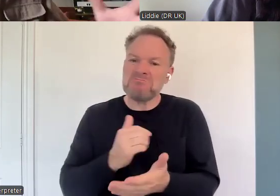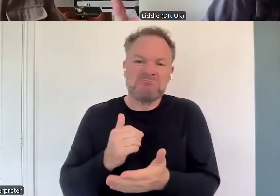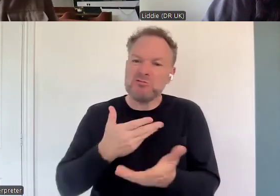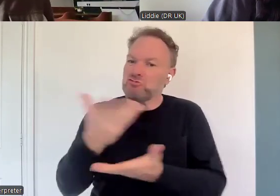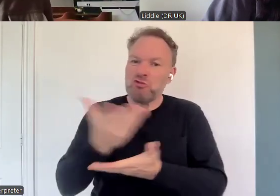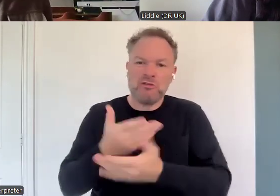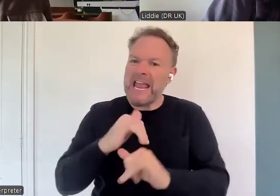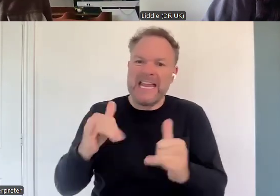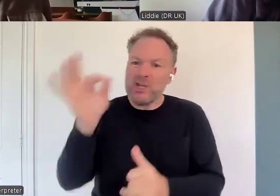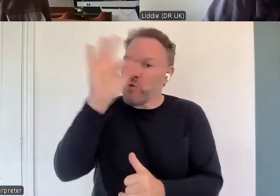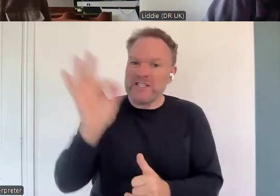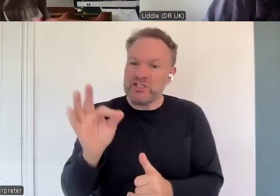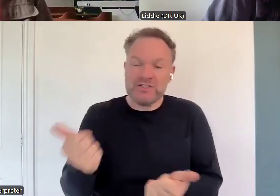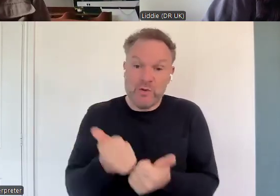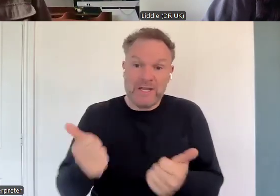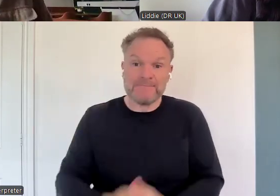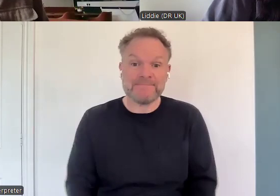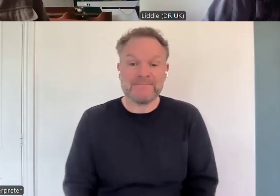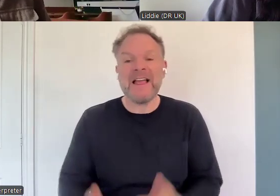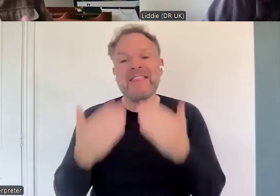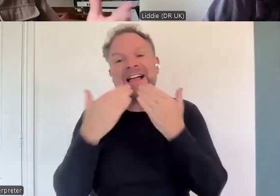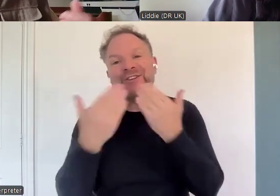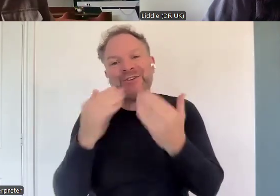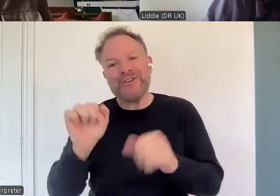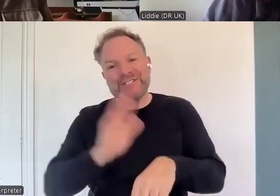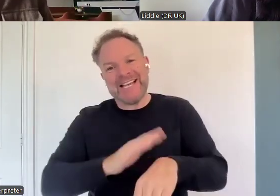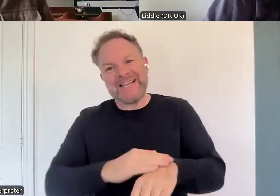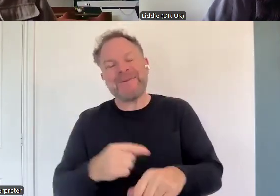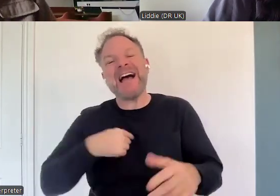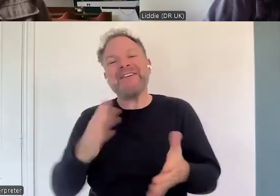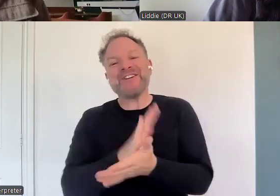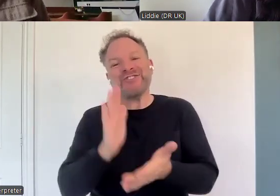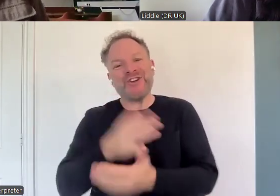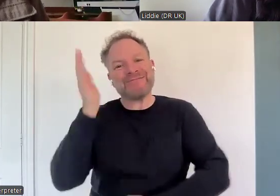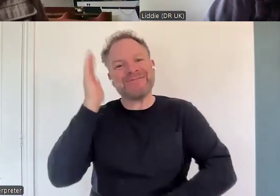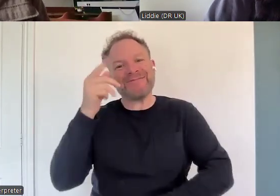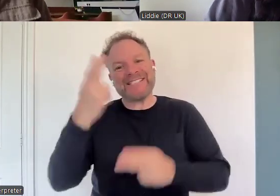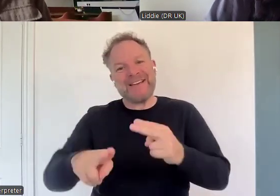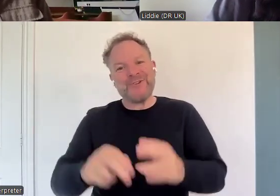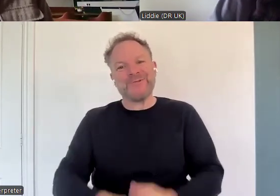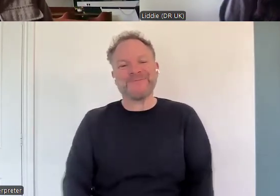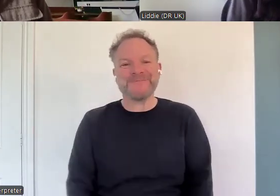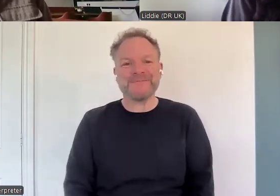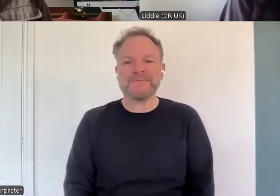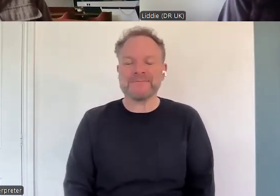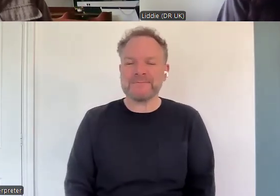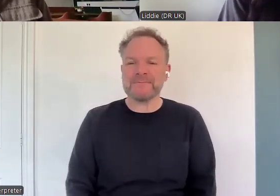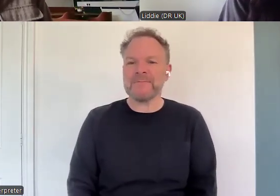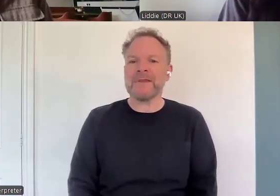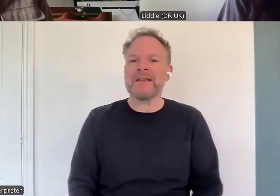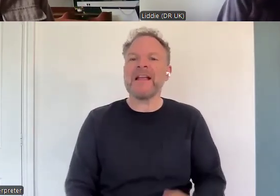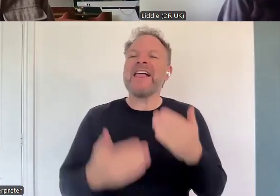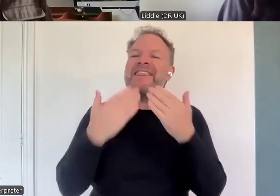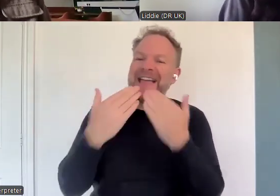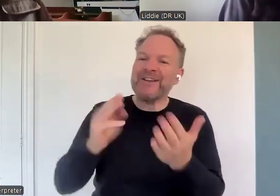any questions any of you may have. So thank you for your patience. I really enjoyed speaking to you all this afternoon. Thank you so much, Mike. And